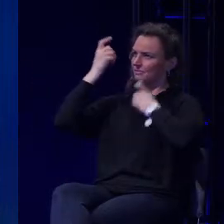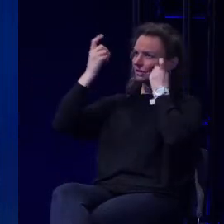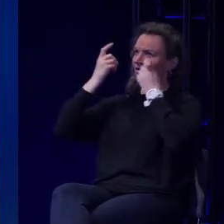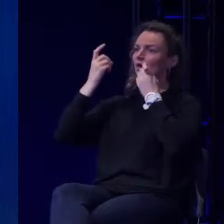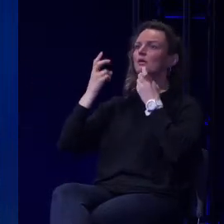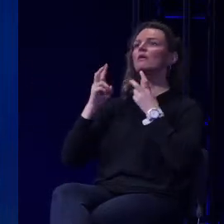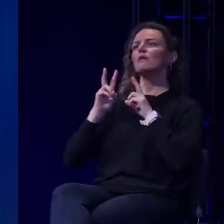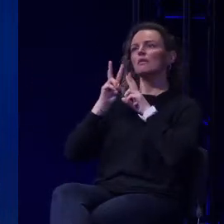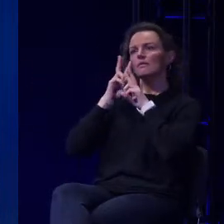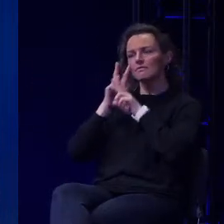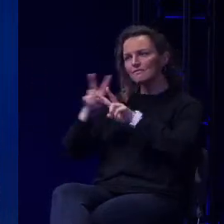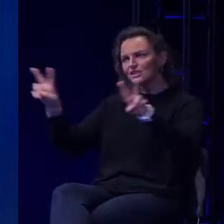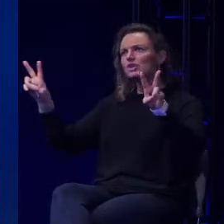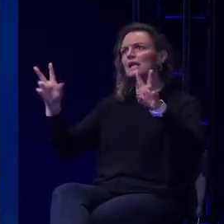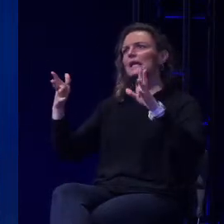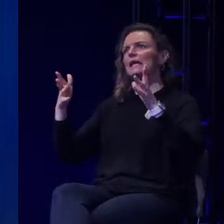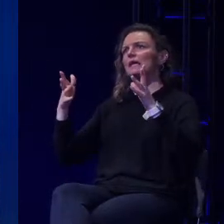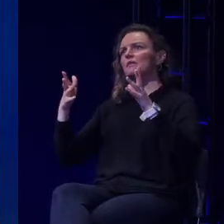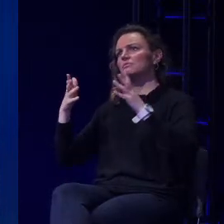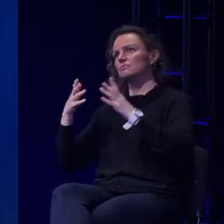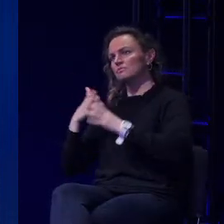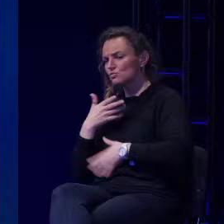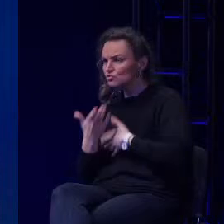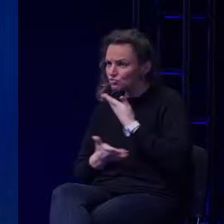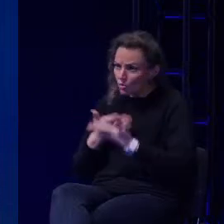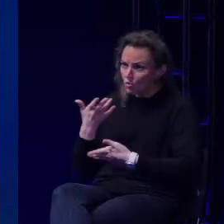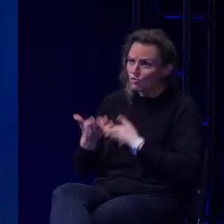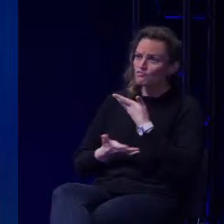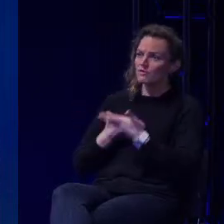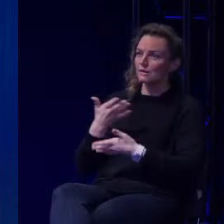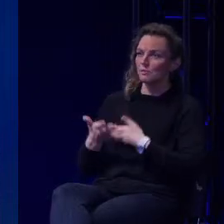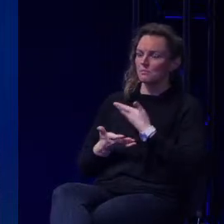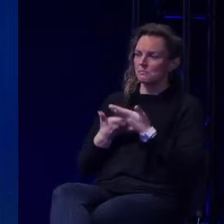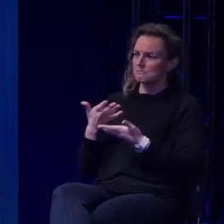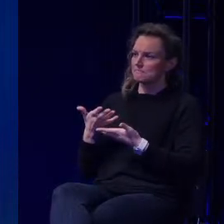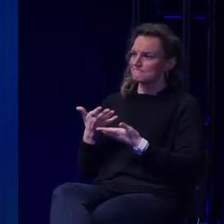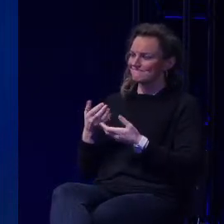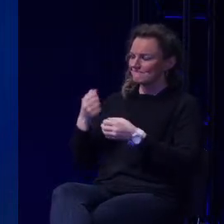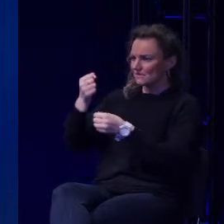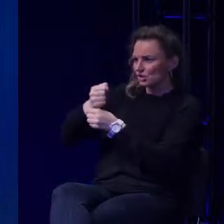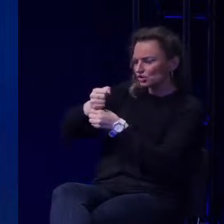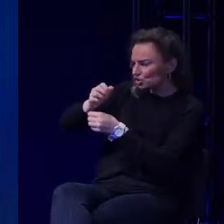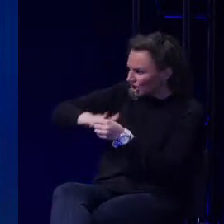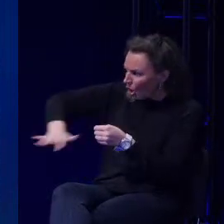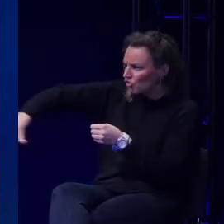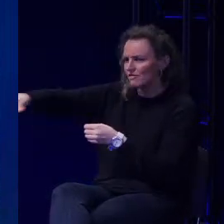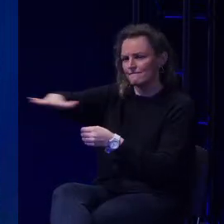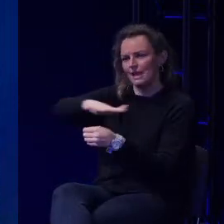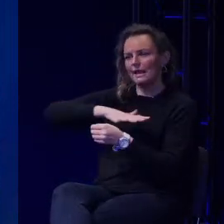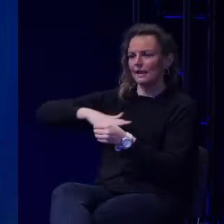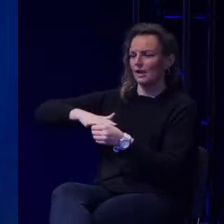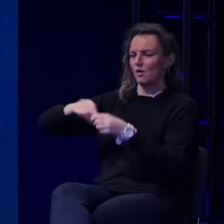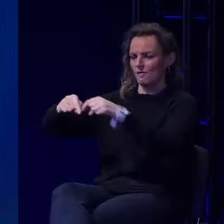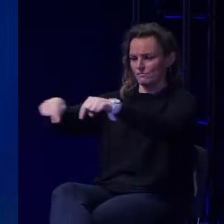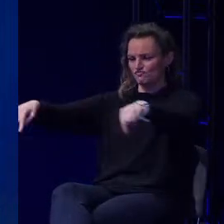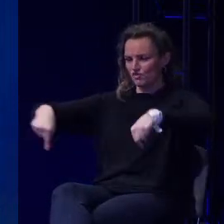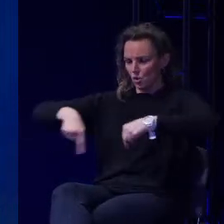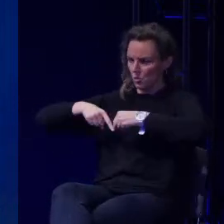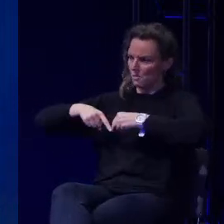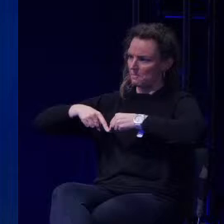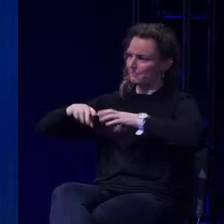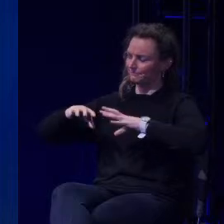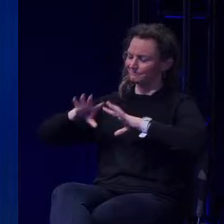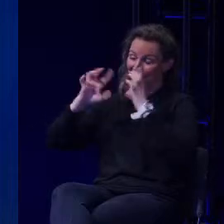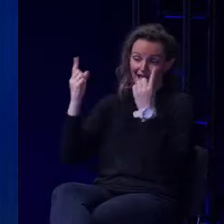visually, story-wise, you know, the geography of the room and everything comes together. It's a